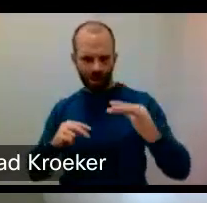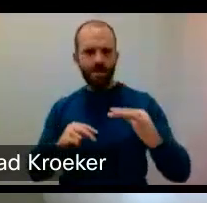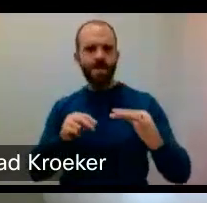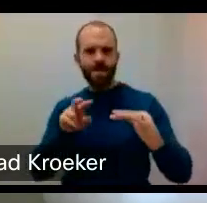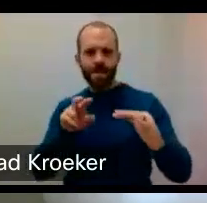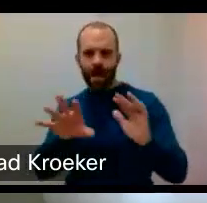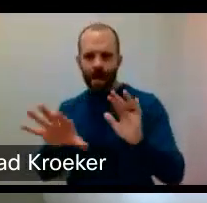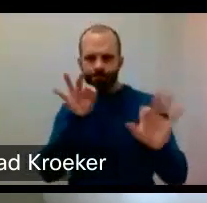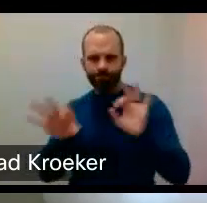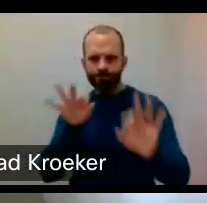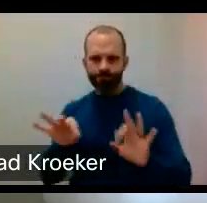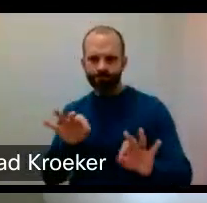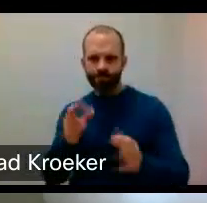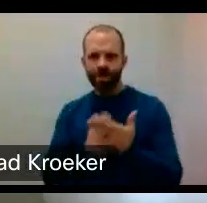key